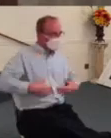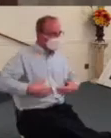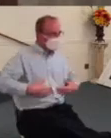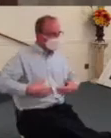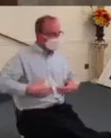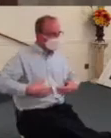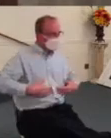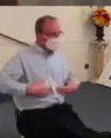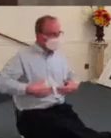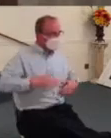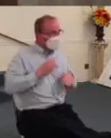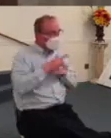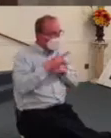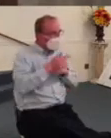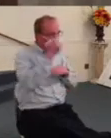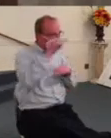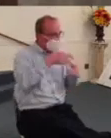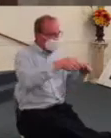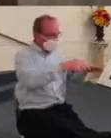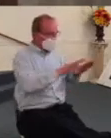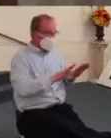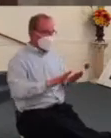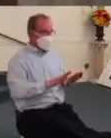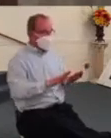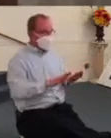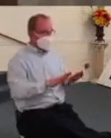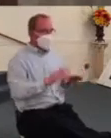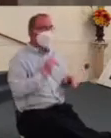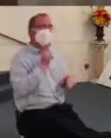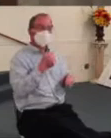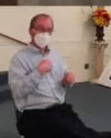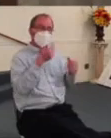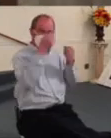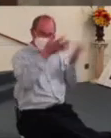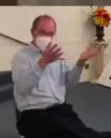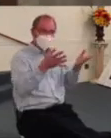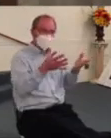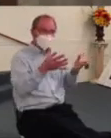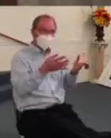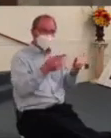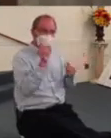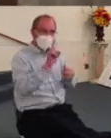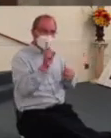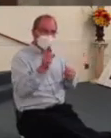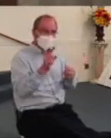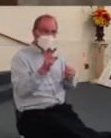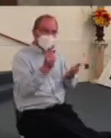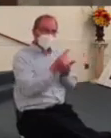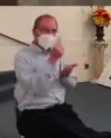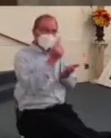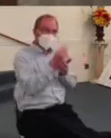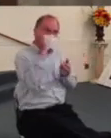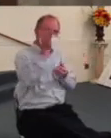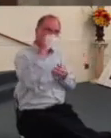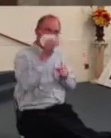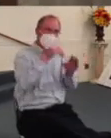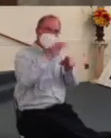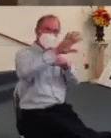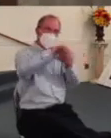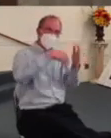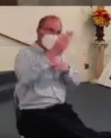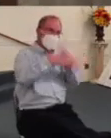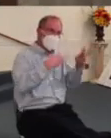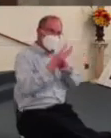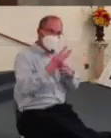you, wherever the gospel is preached in the whole world, what this woman has done will also